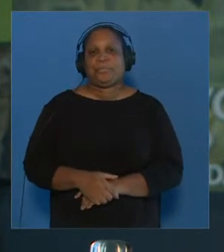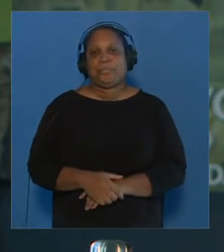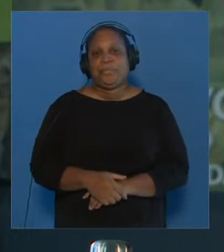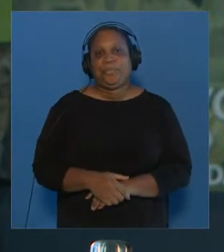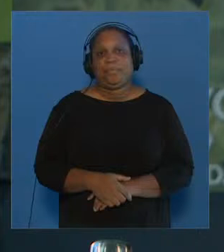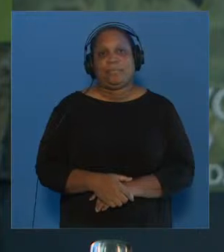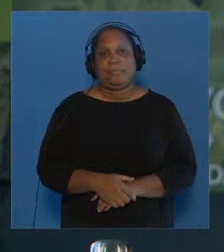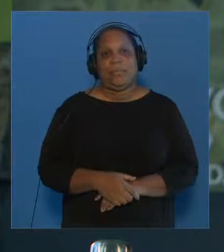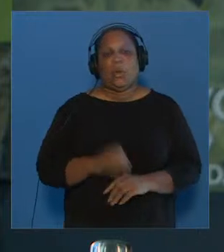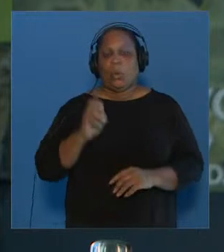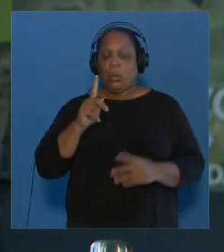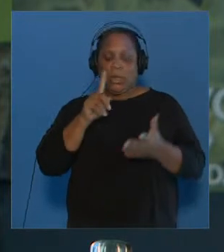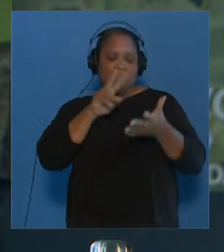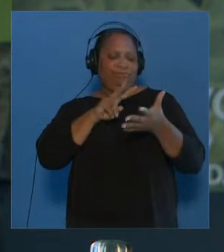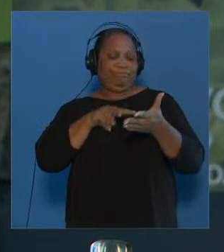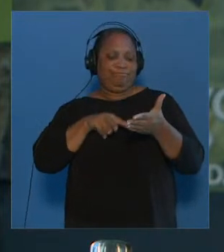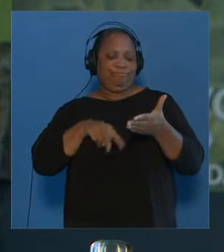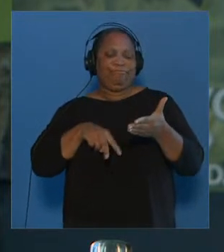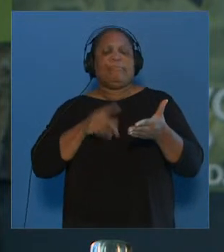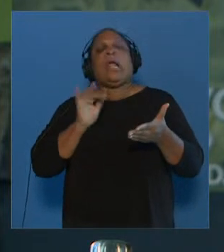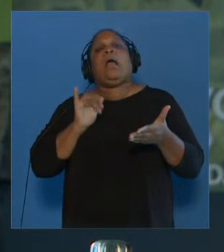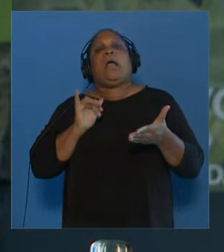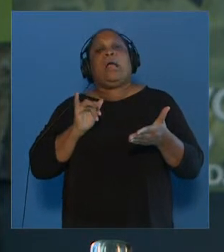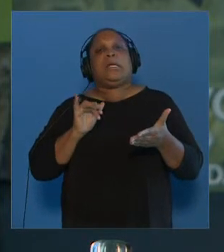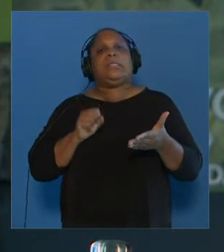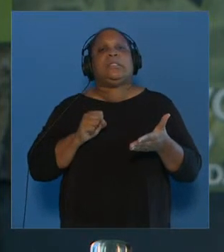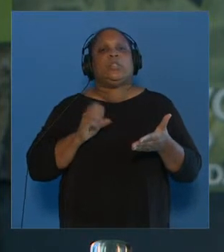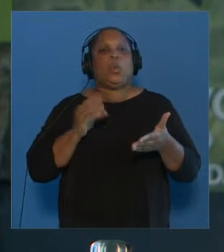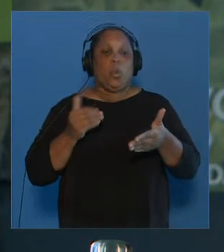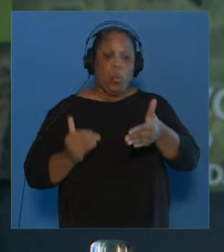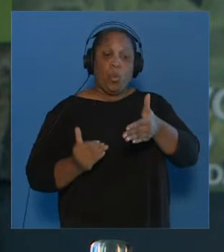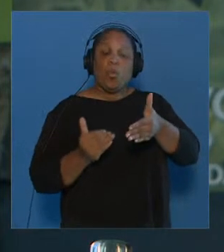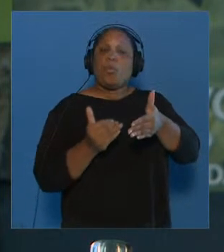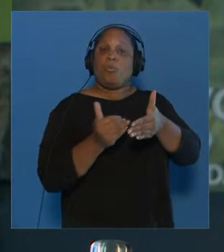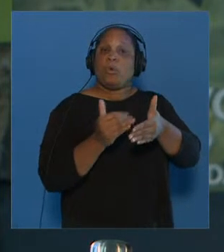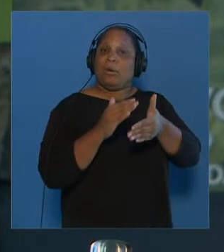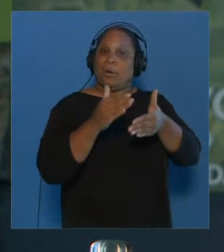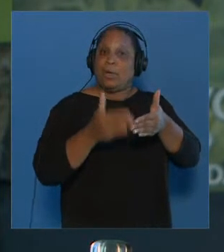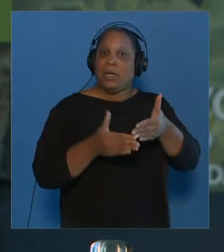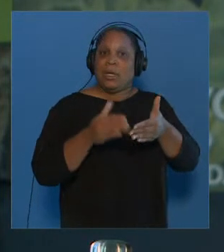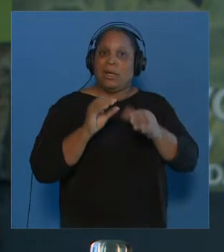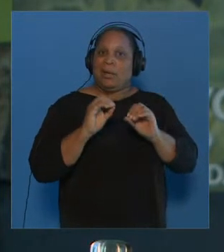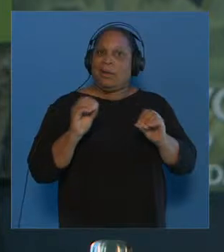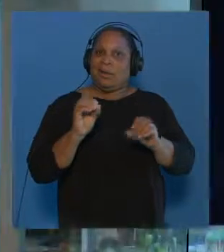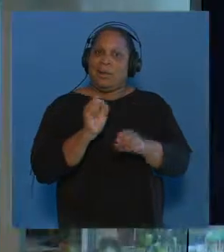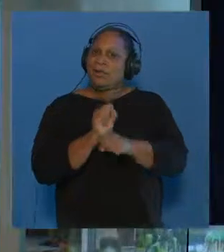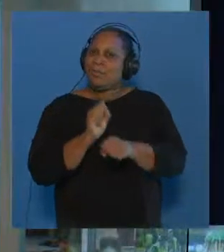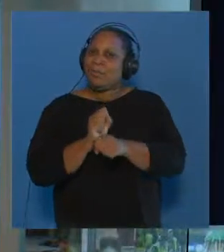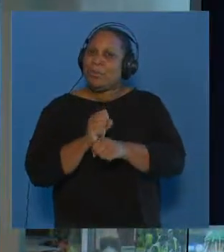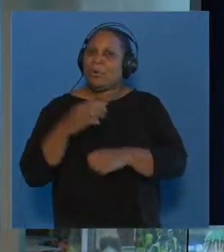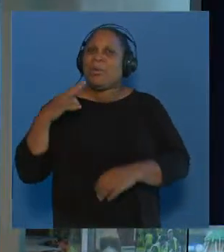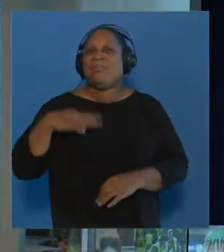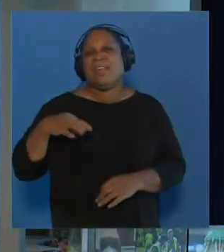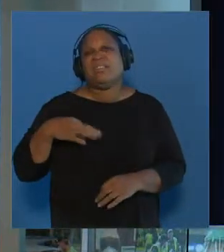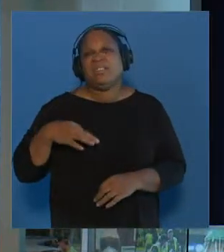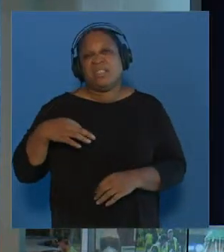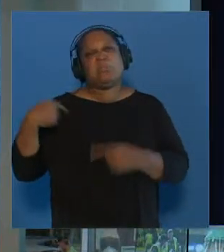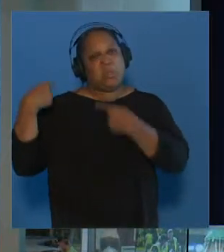Bear with me. Oh, yes. So we are approaching the end of the unemployment benefits. It's been going on for some